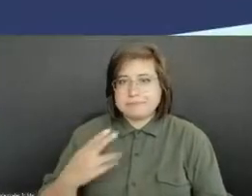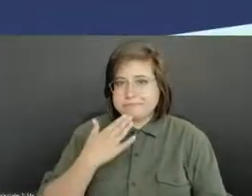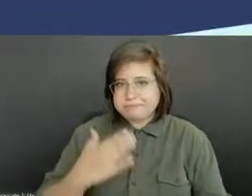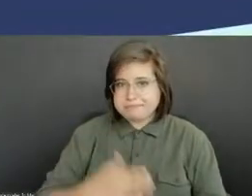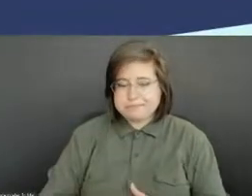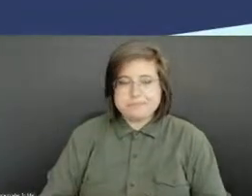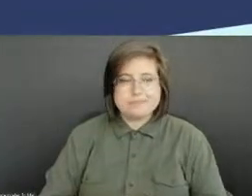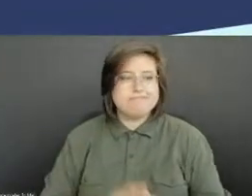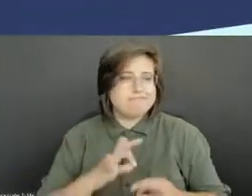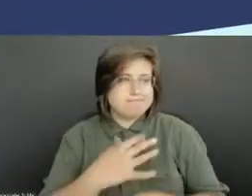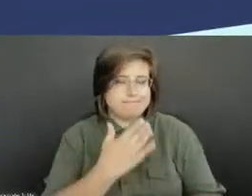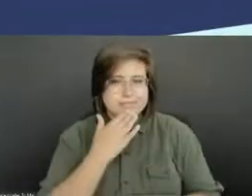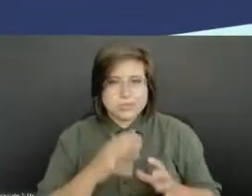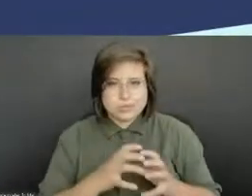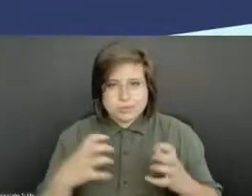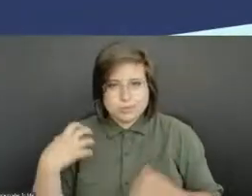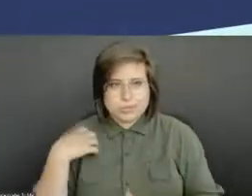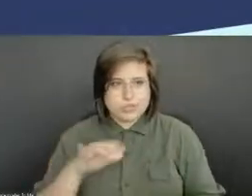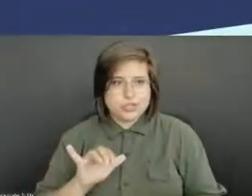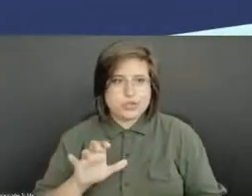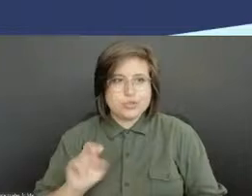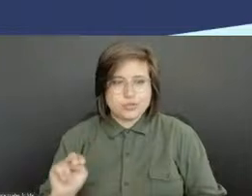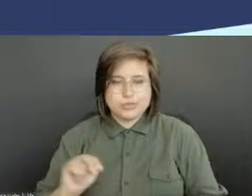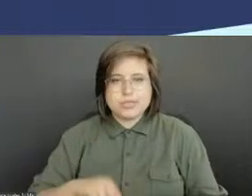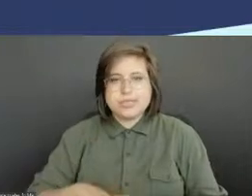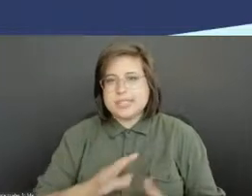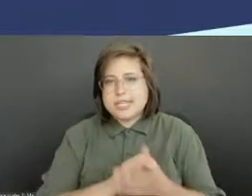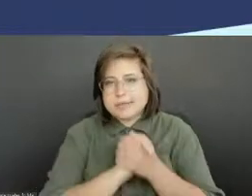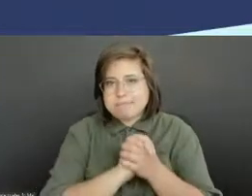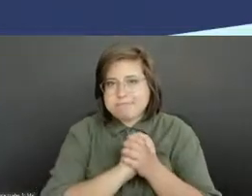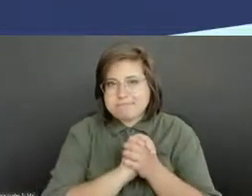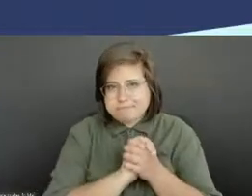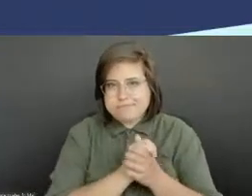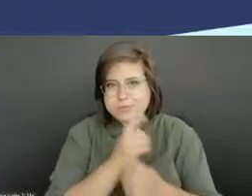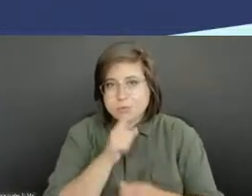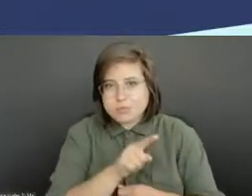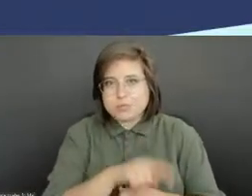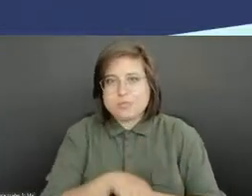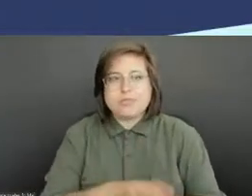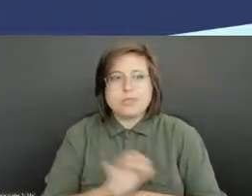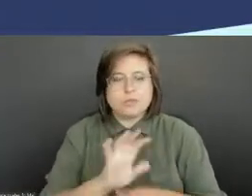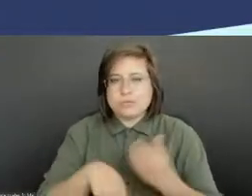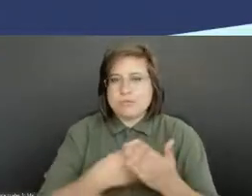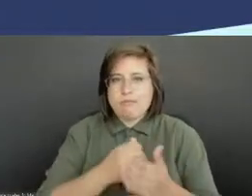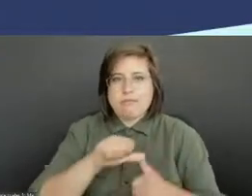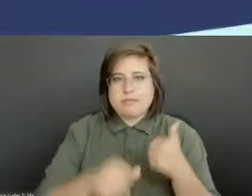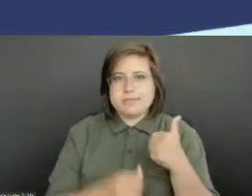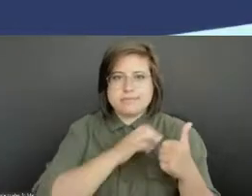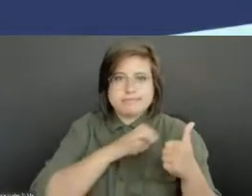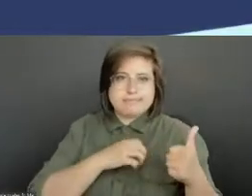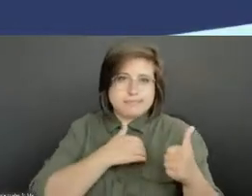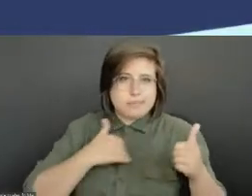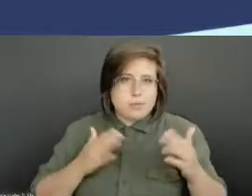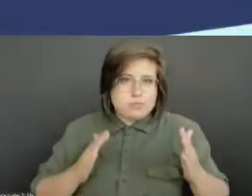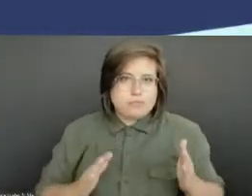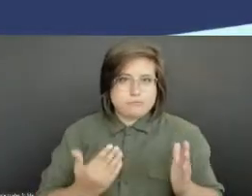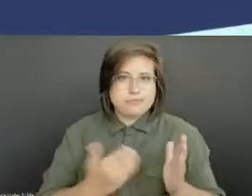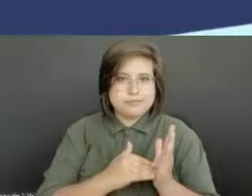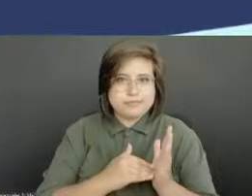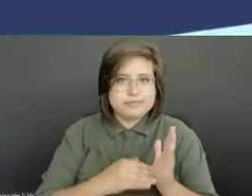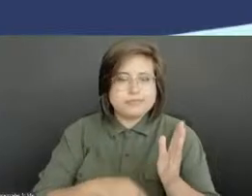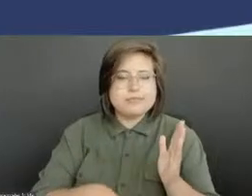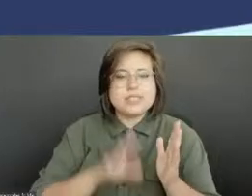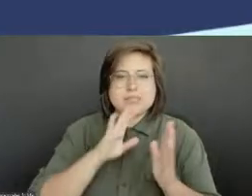Fantastic. Thank you so much, Chair Yoon. Congratulations, of course, to you and to all the subcommittee members. Again, going very